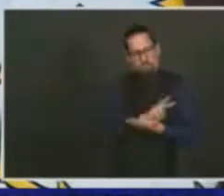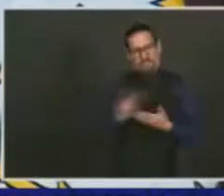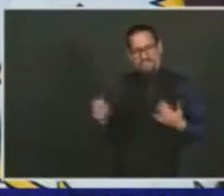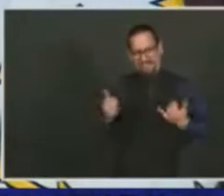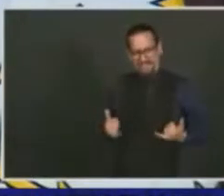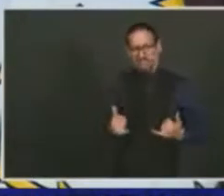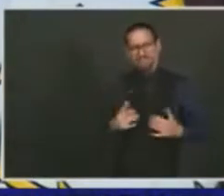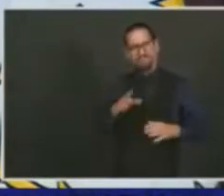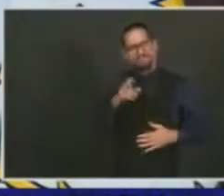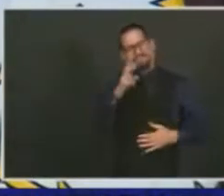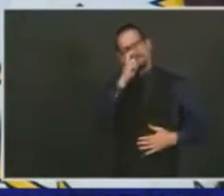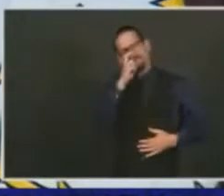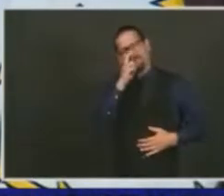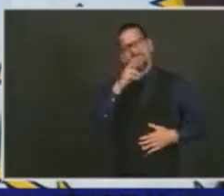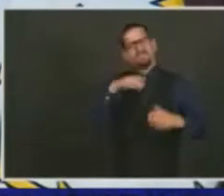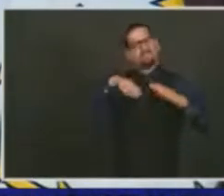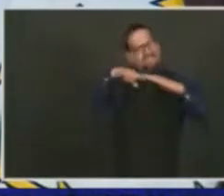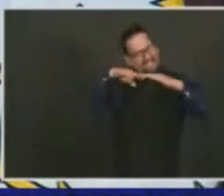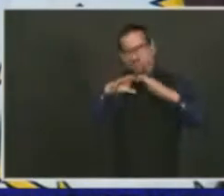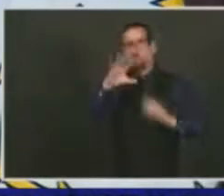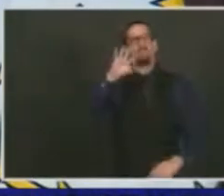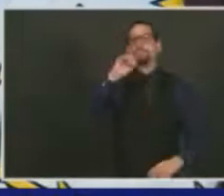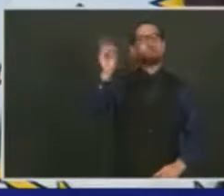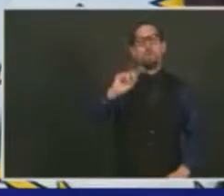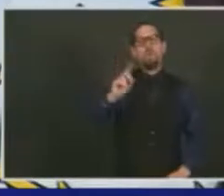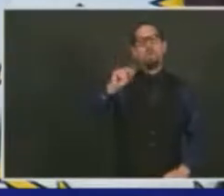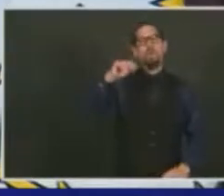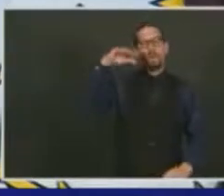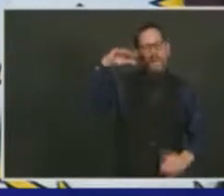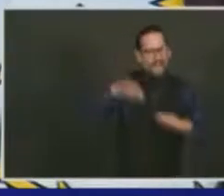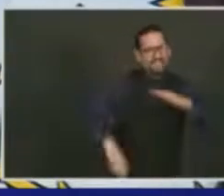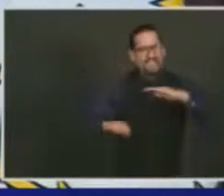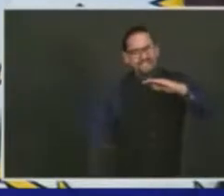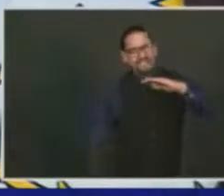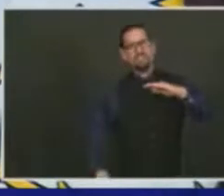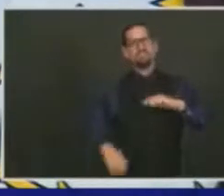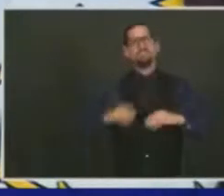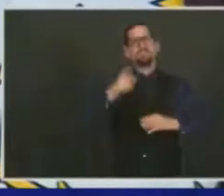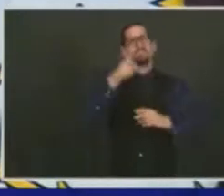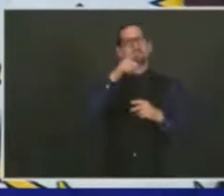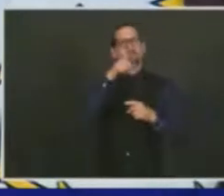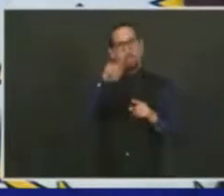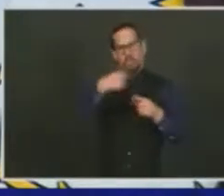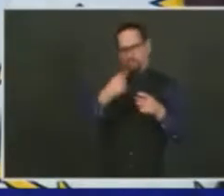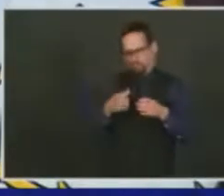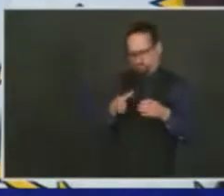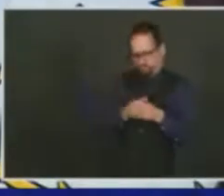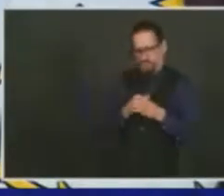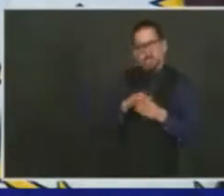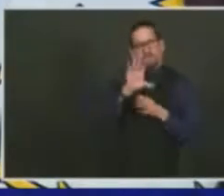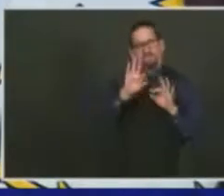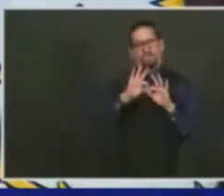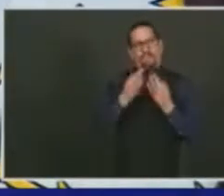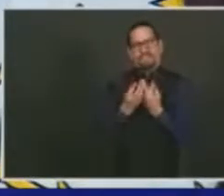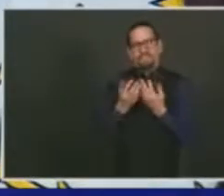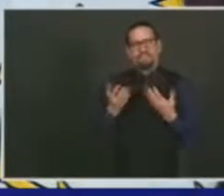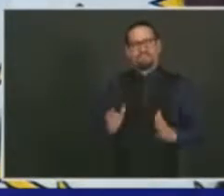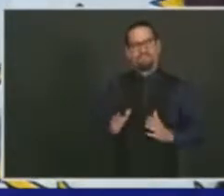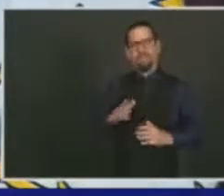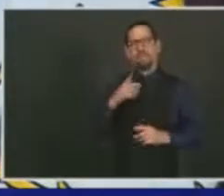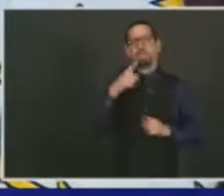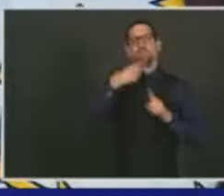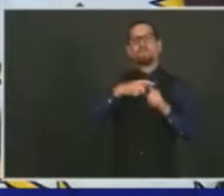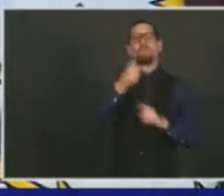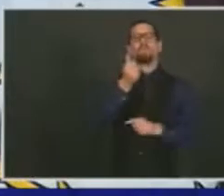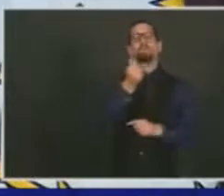less than 50. It's the people you live with, couple friends, people you work with. The more close